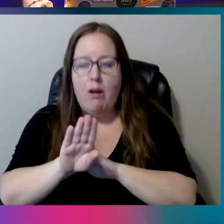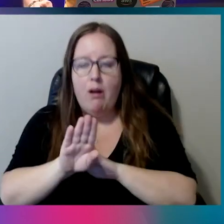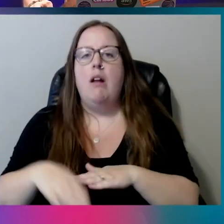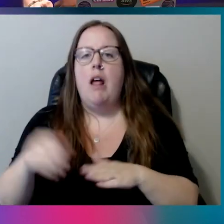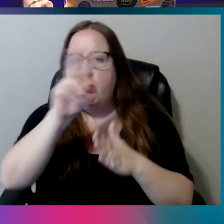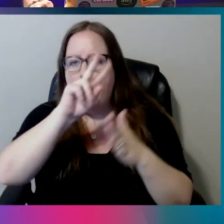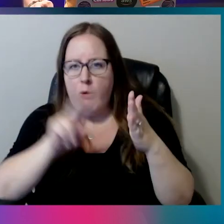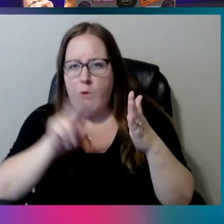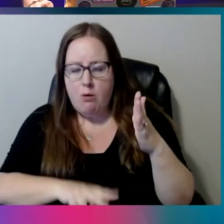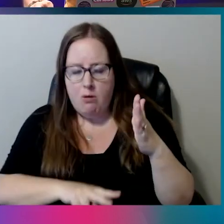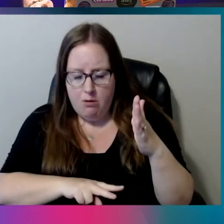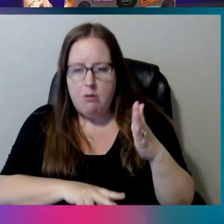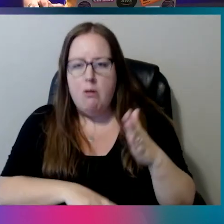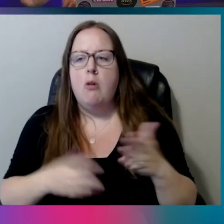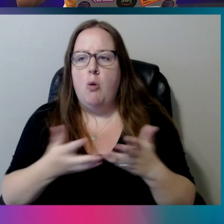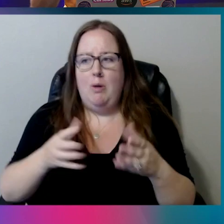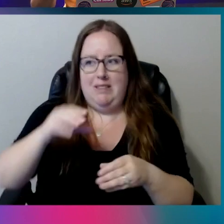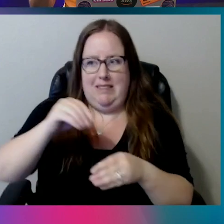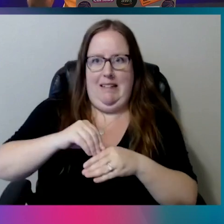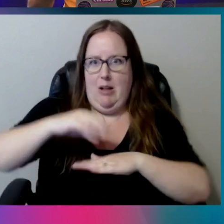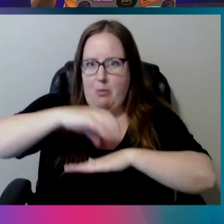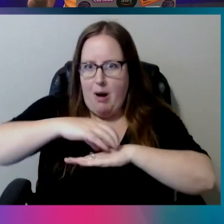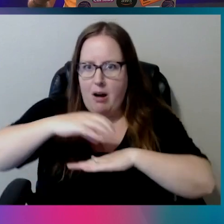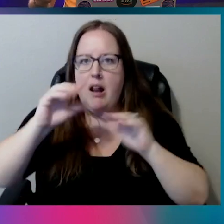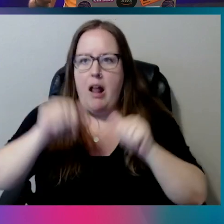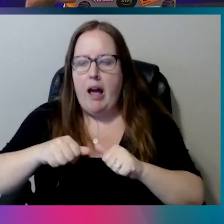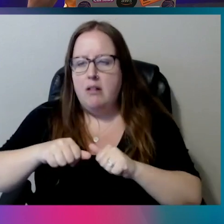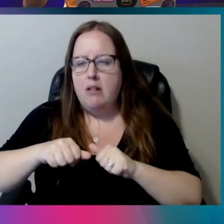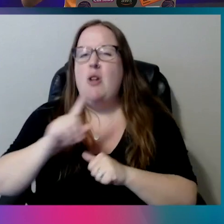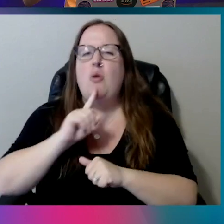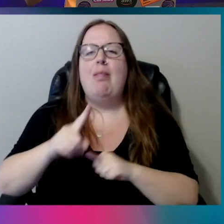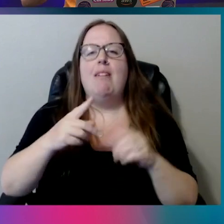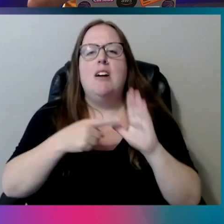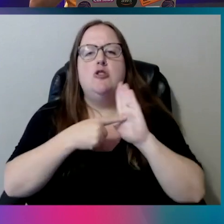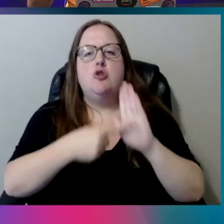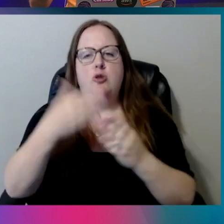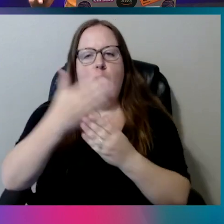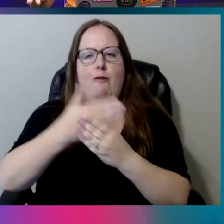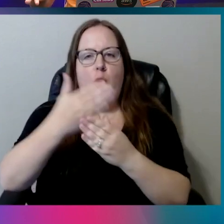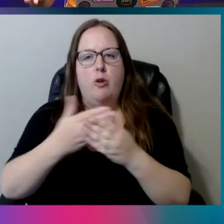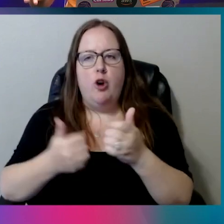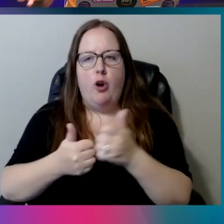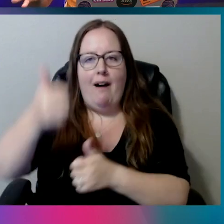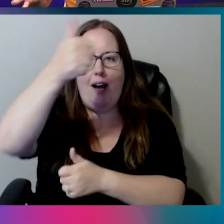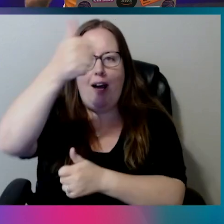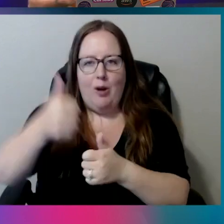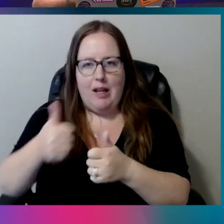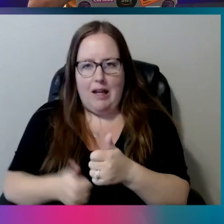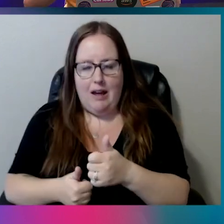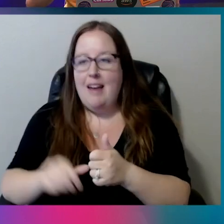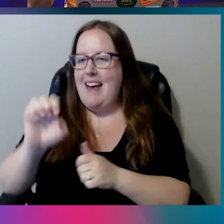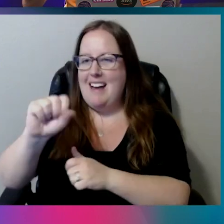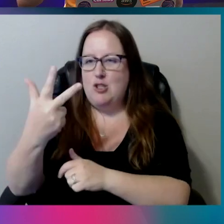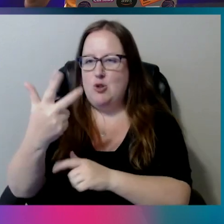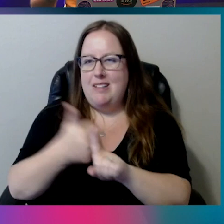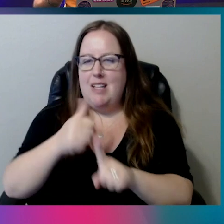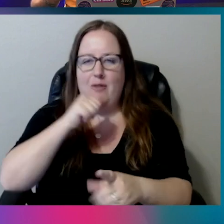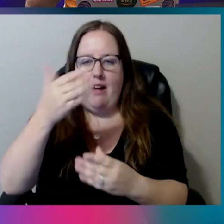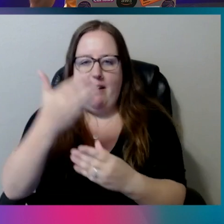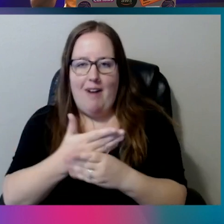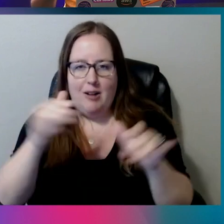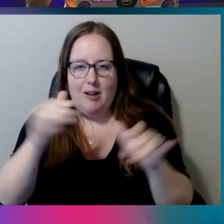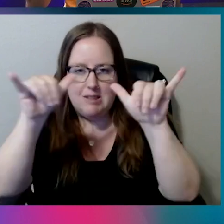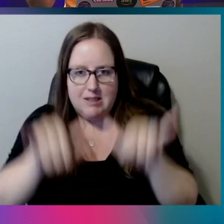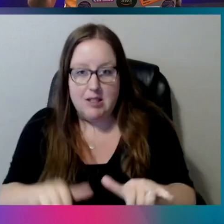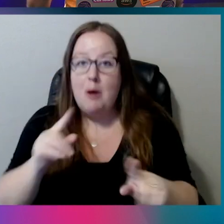at what's in a bucket, so I can drill up and down. And it shows like a folder hierarchy. Now, S3 is not a file system. No. Right? No. But we make it look like one